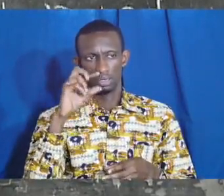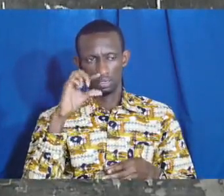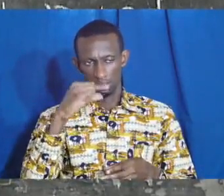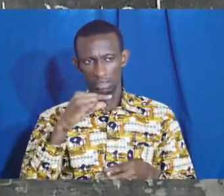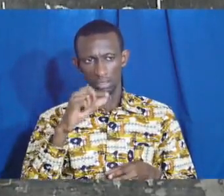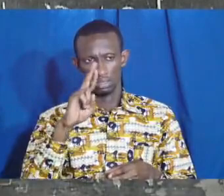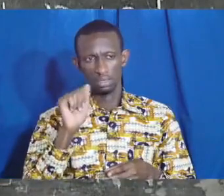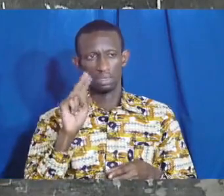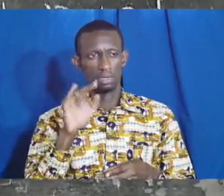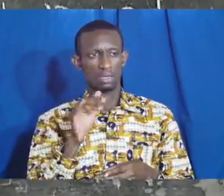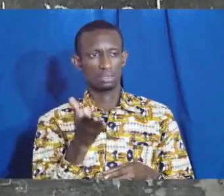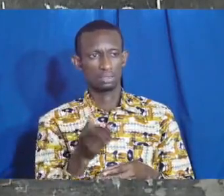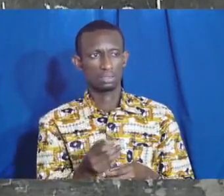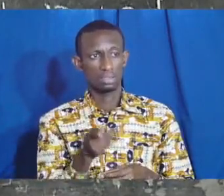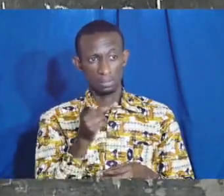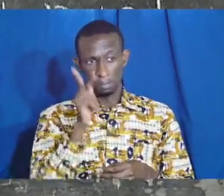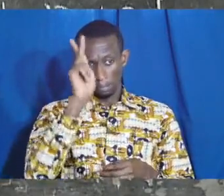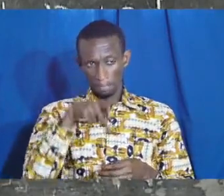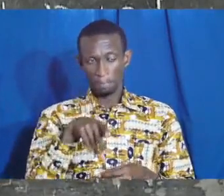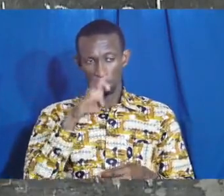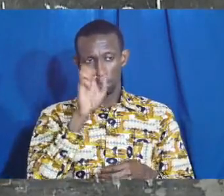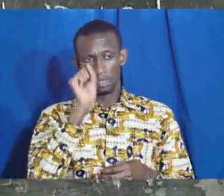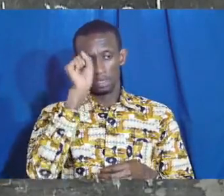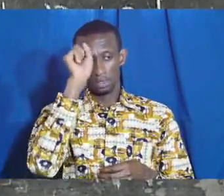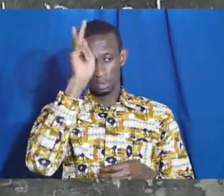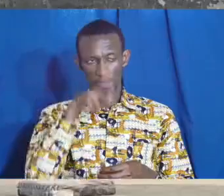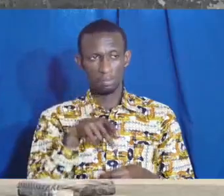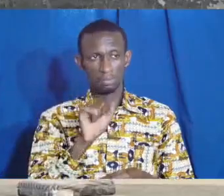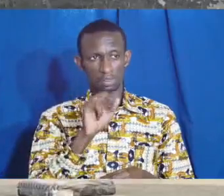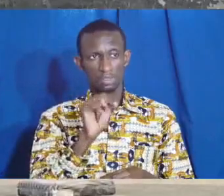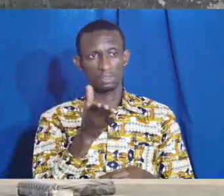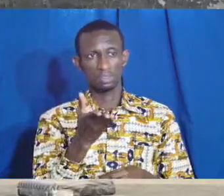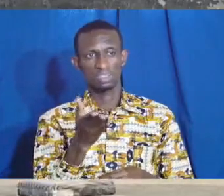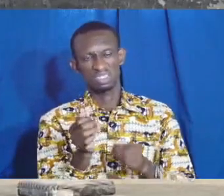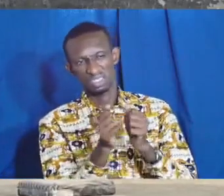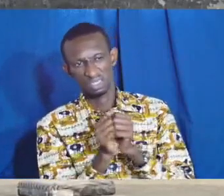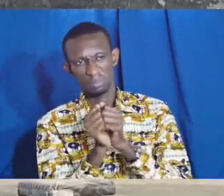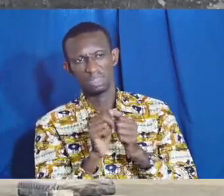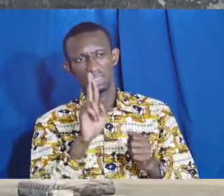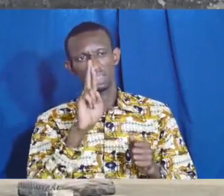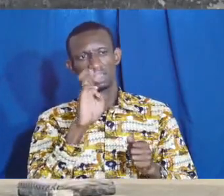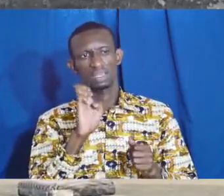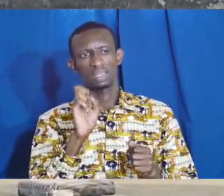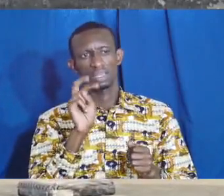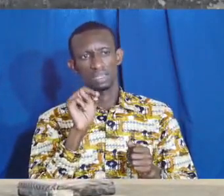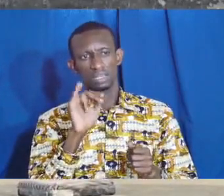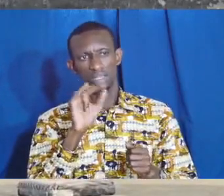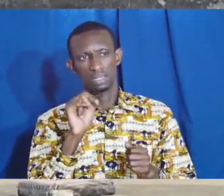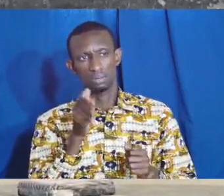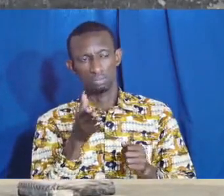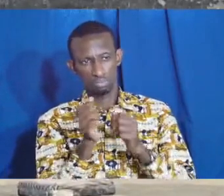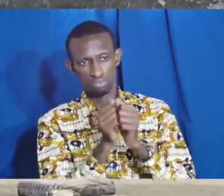pepsin acts on protein. These are the pepsin and renin. Both of them they are referred to as protein digestive